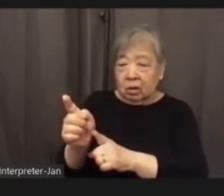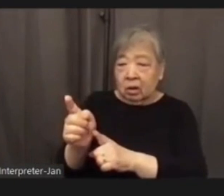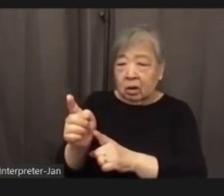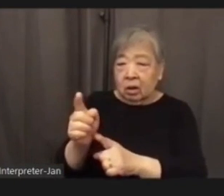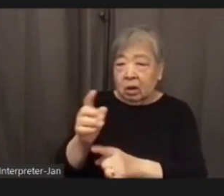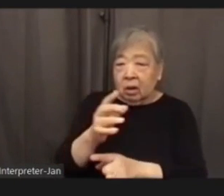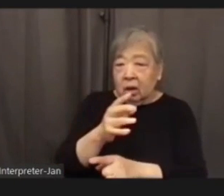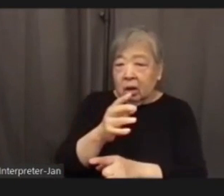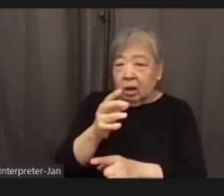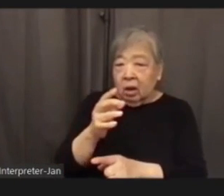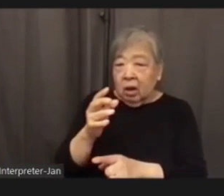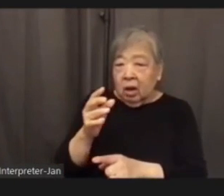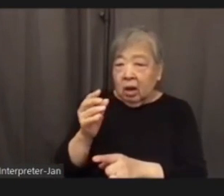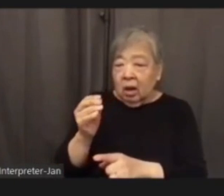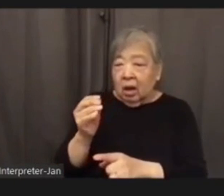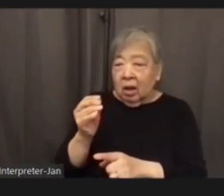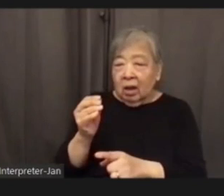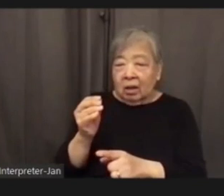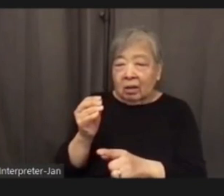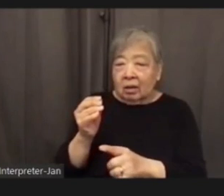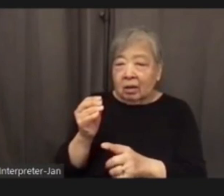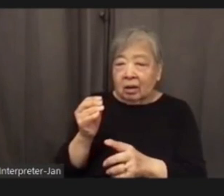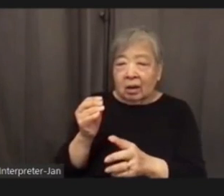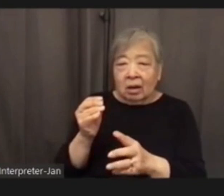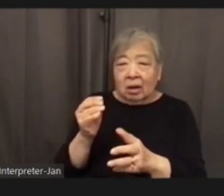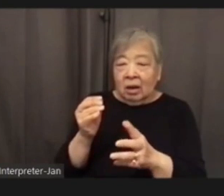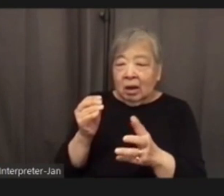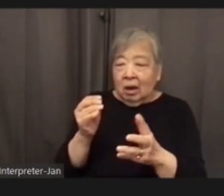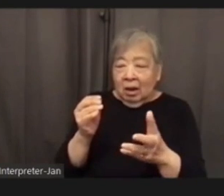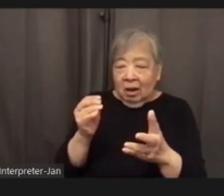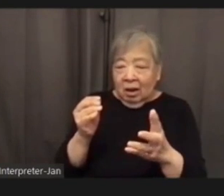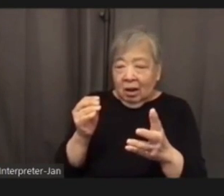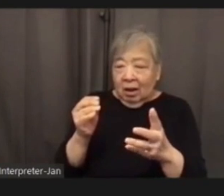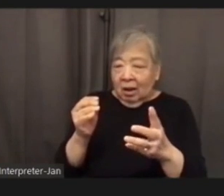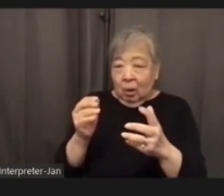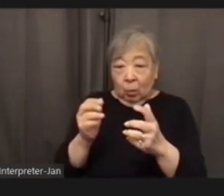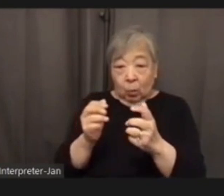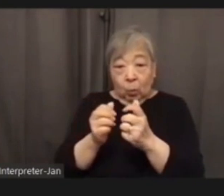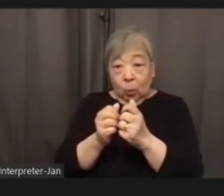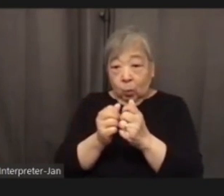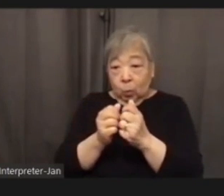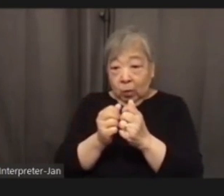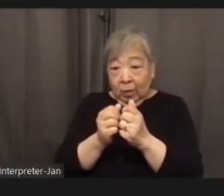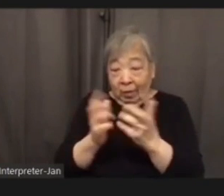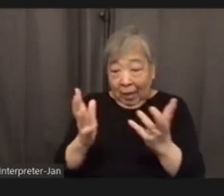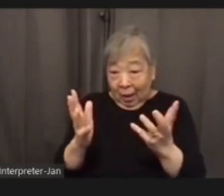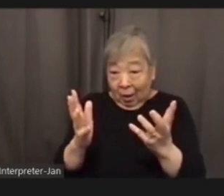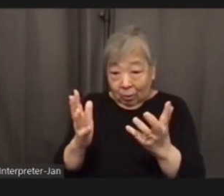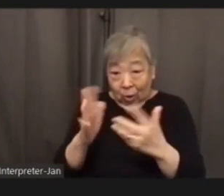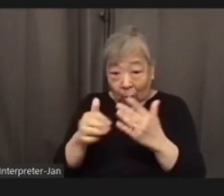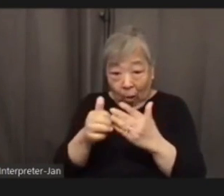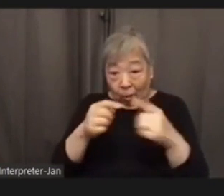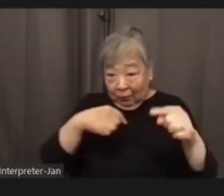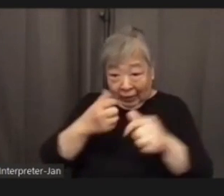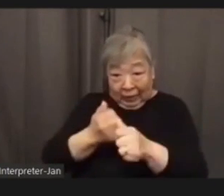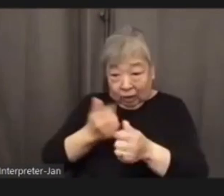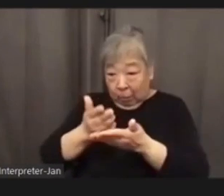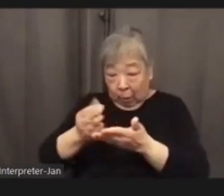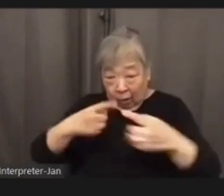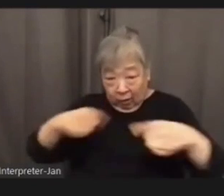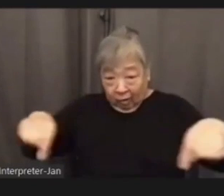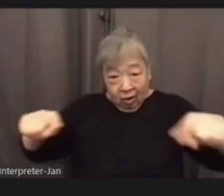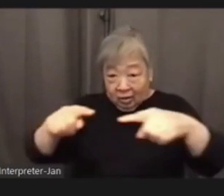and that without any of our pieces, that this record would not have happened. And this goes for Abe and Juan and